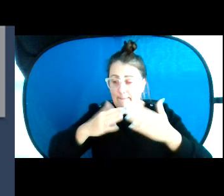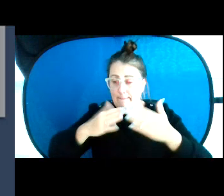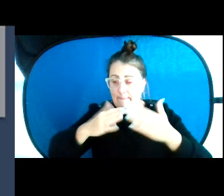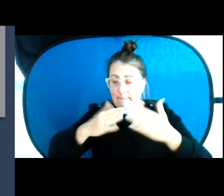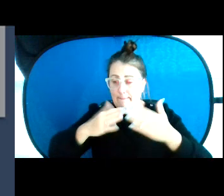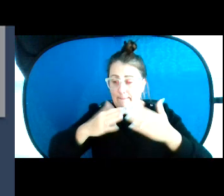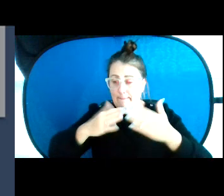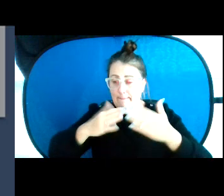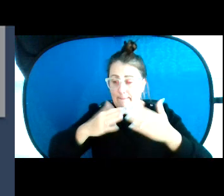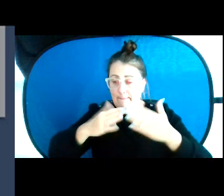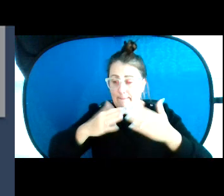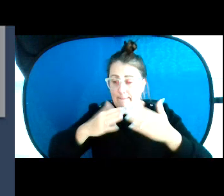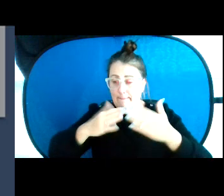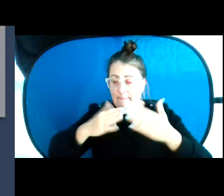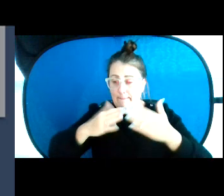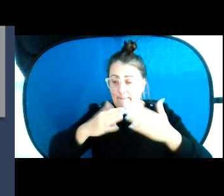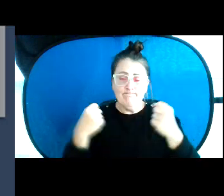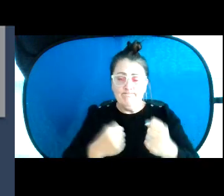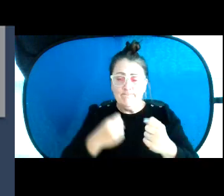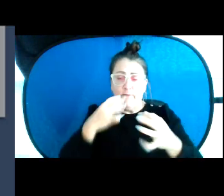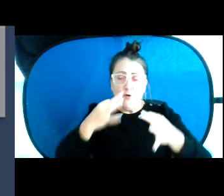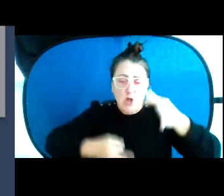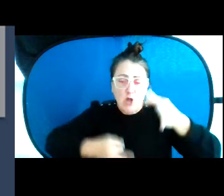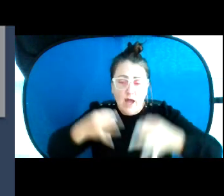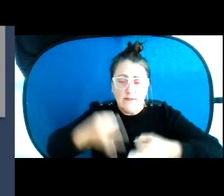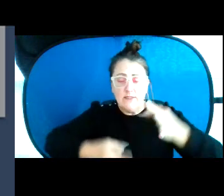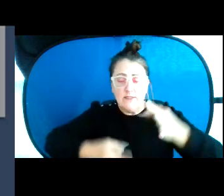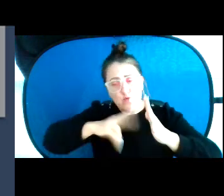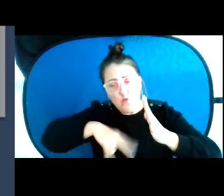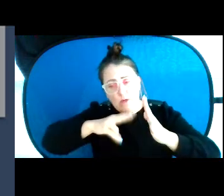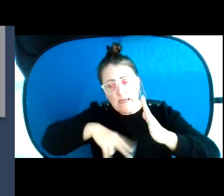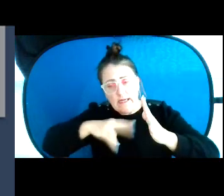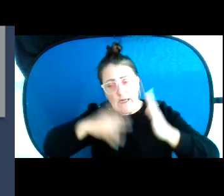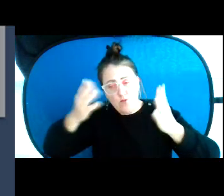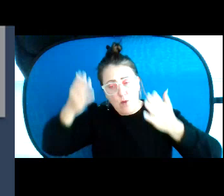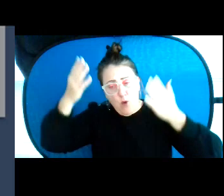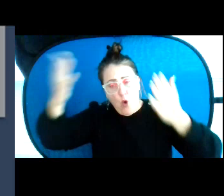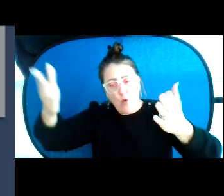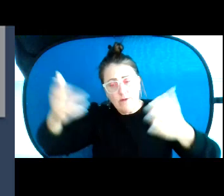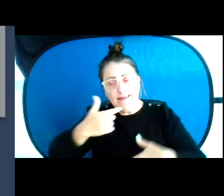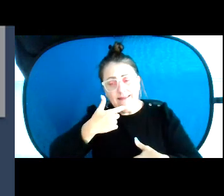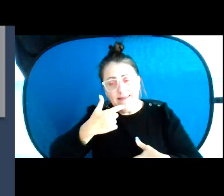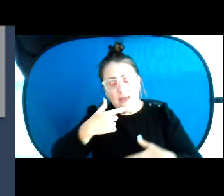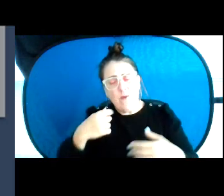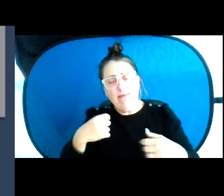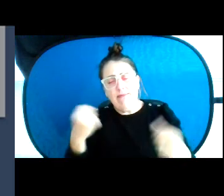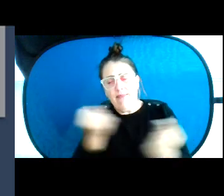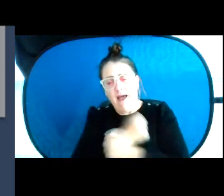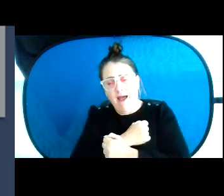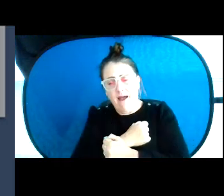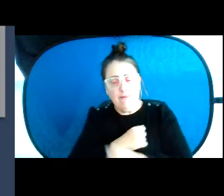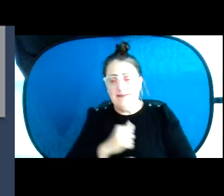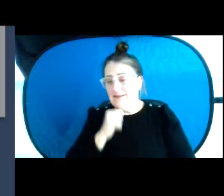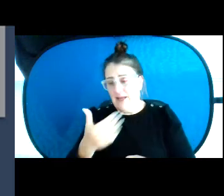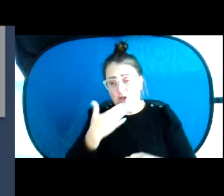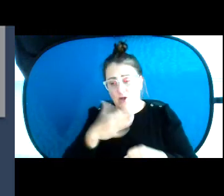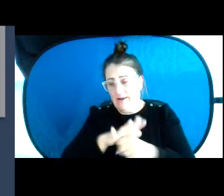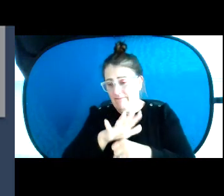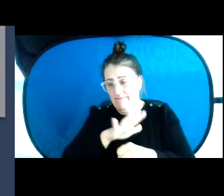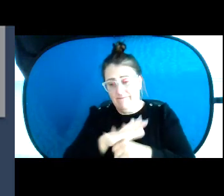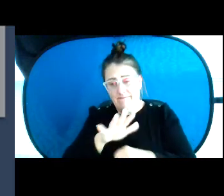for justice, I feel like those of us reading those proposals are able to say, we love this, but we're not cutting it. So